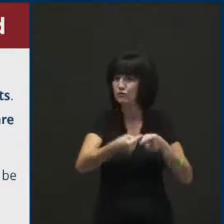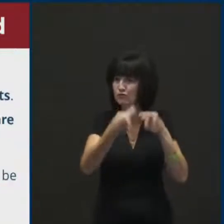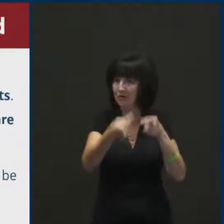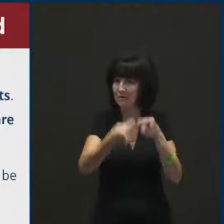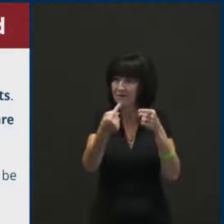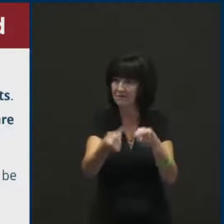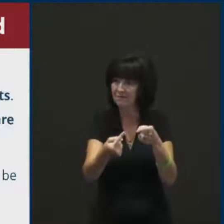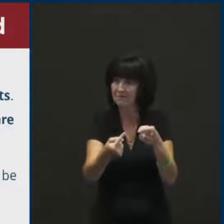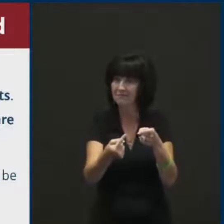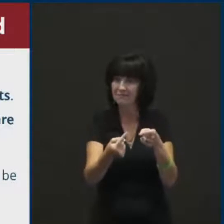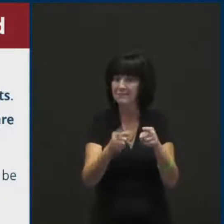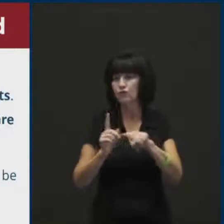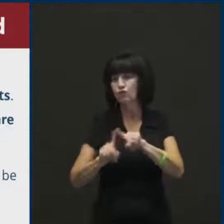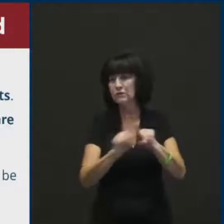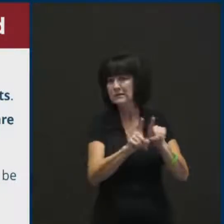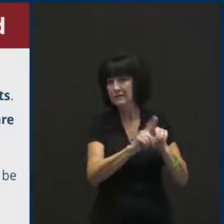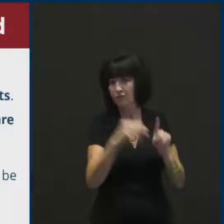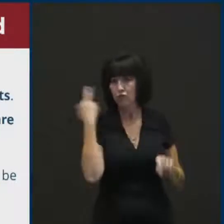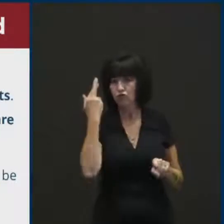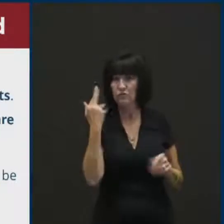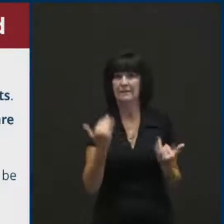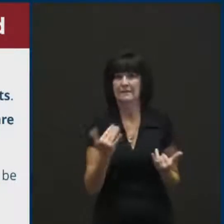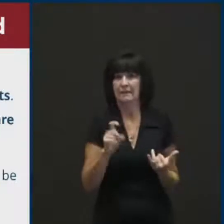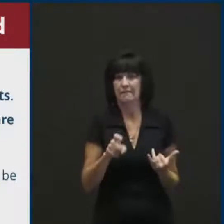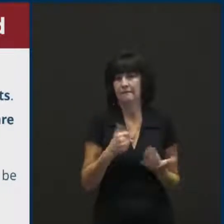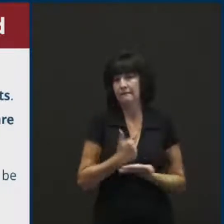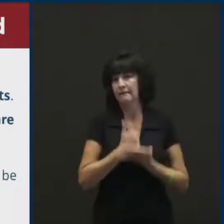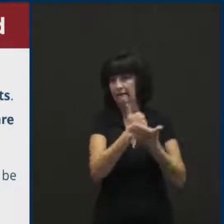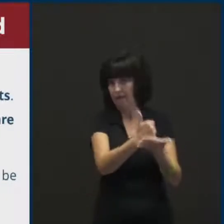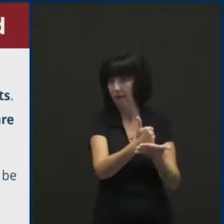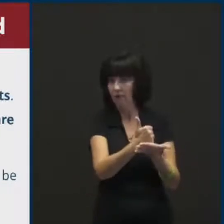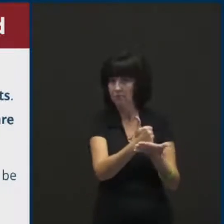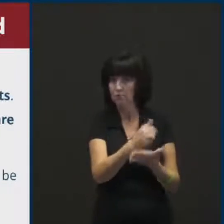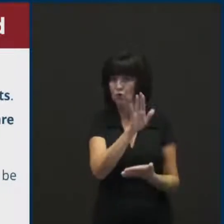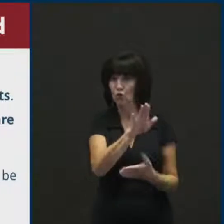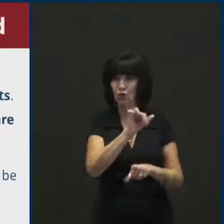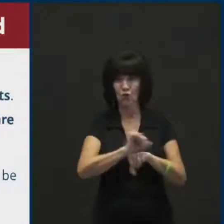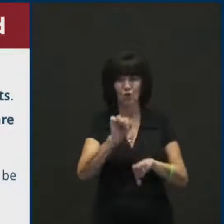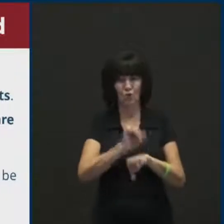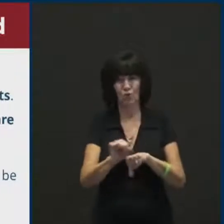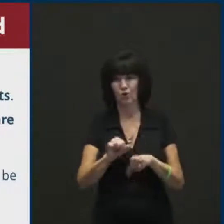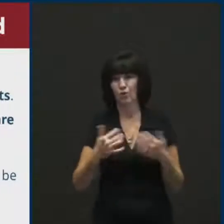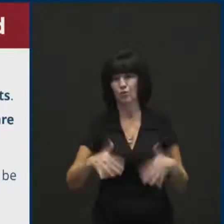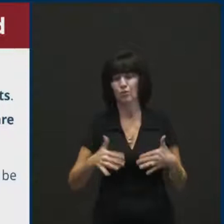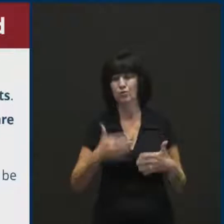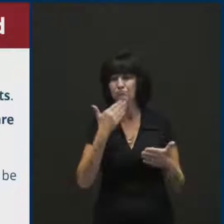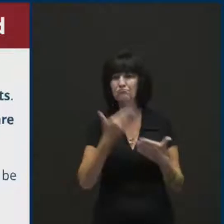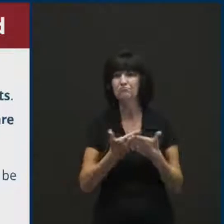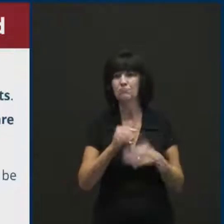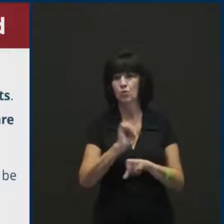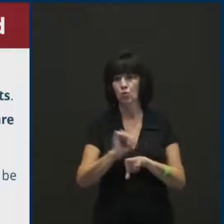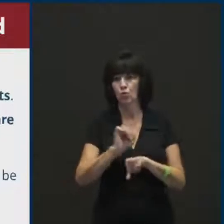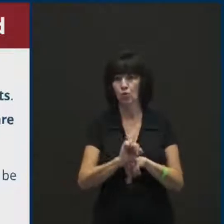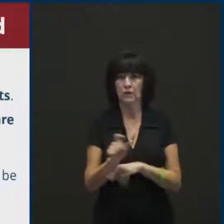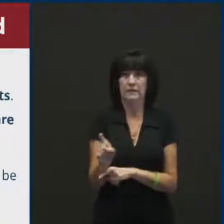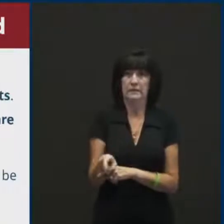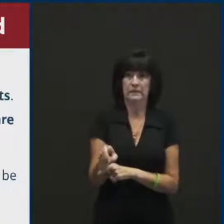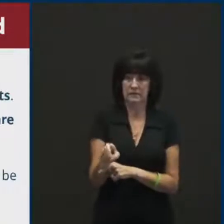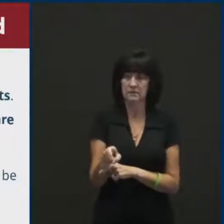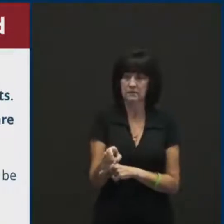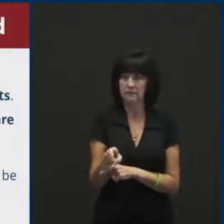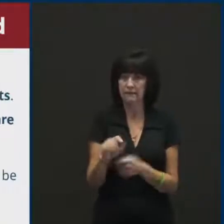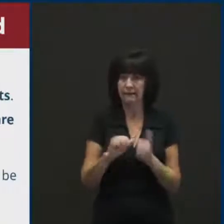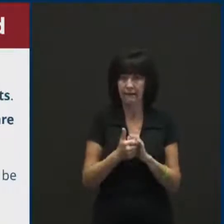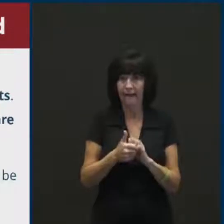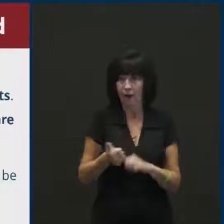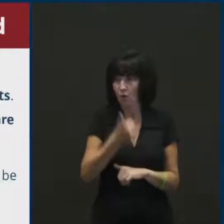lots of different reasons, need assistance with the great work that they do, whether it's for personal protective equipment, whether it's